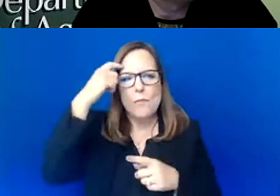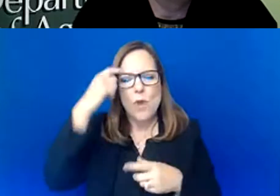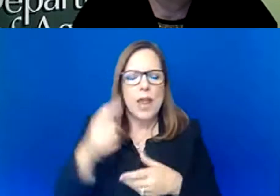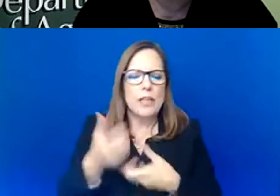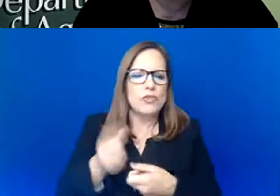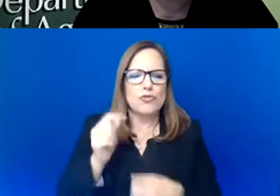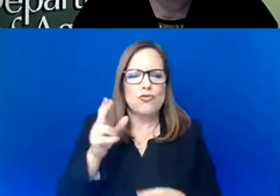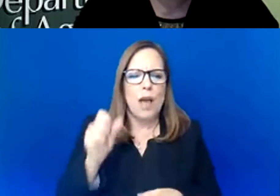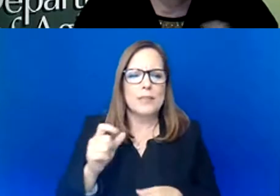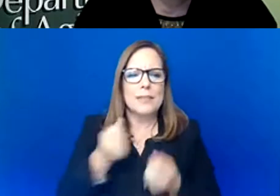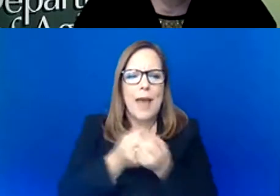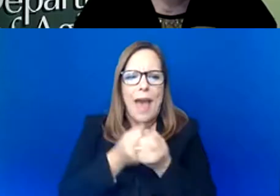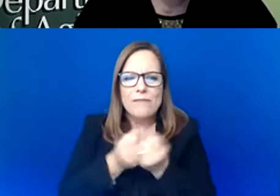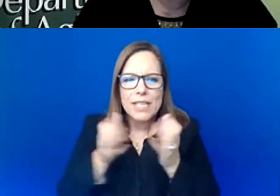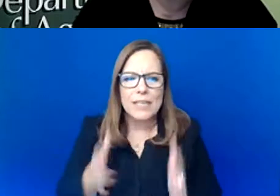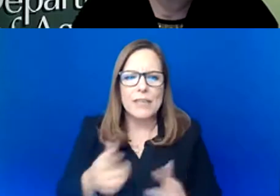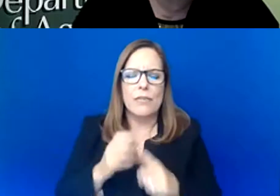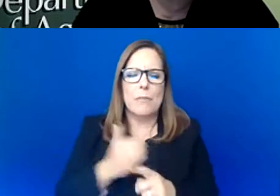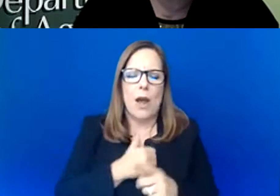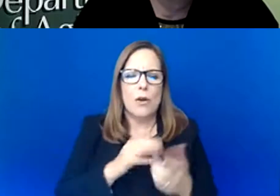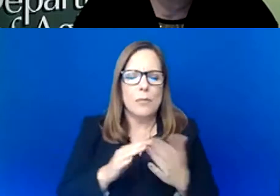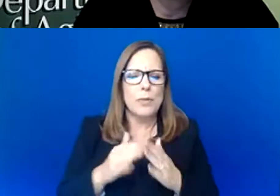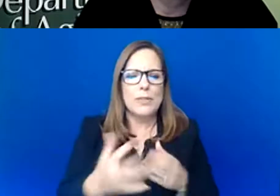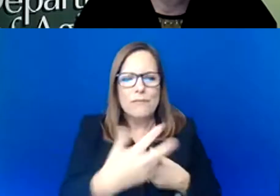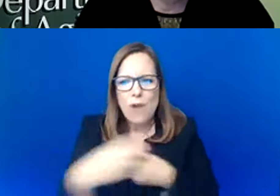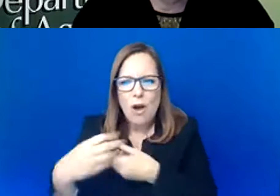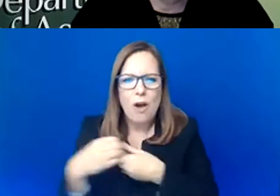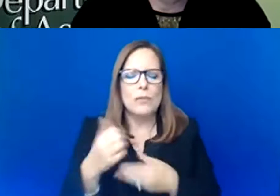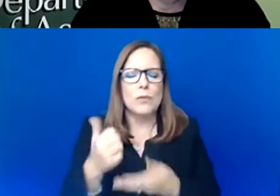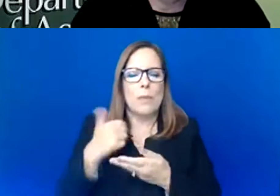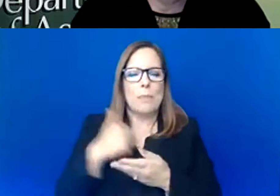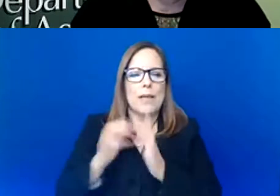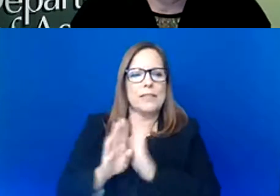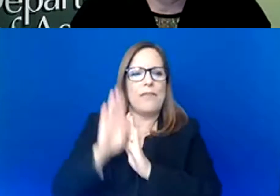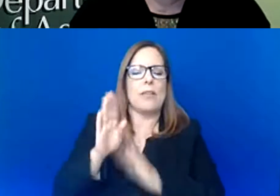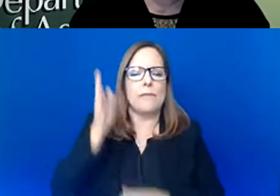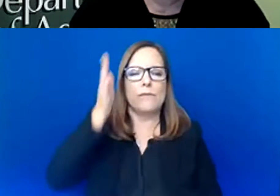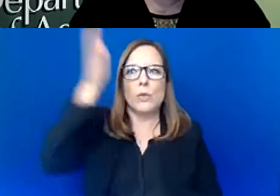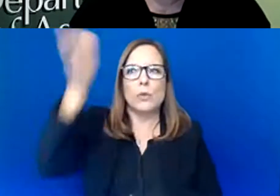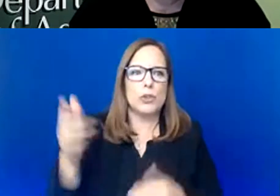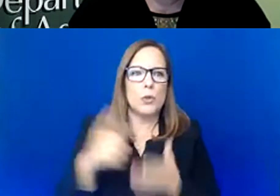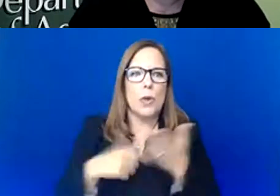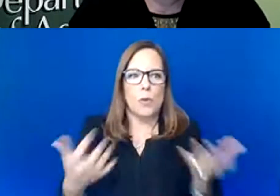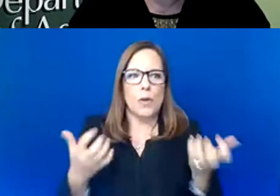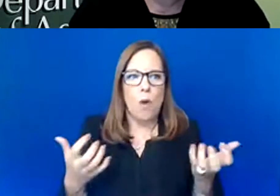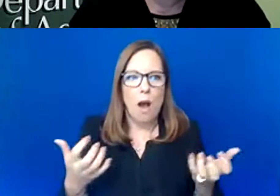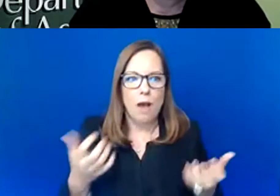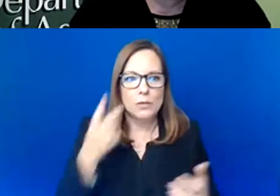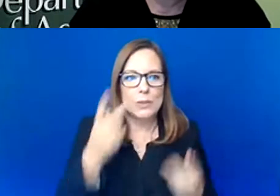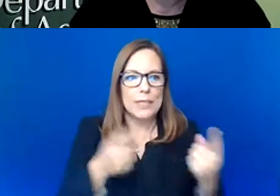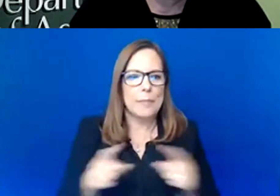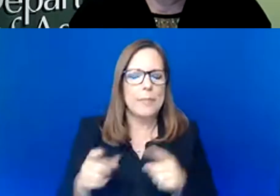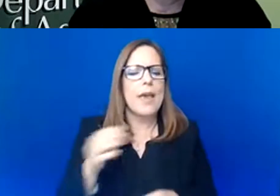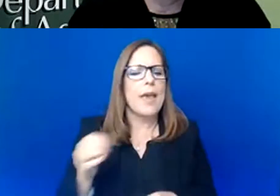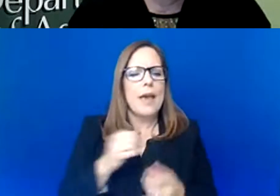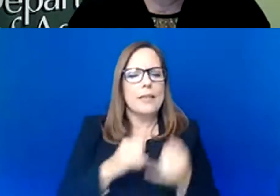to help us build the future services that we want to see. And we're also looking at how do we better coordinate and more effectively